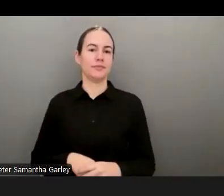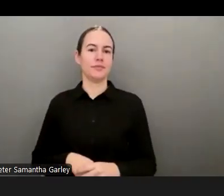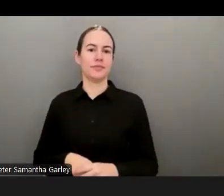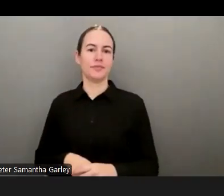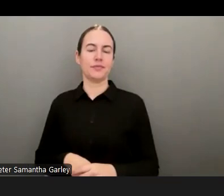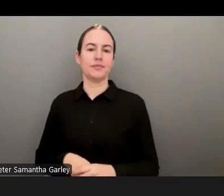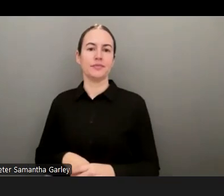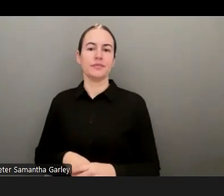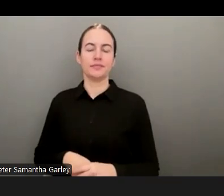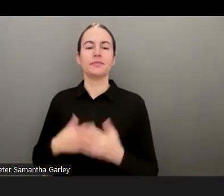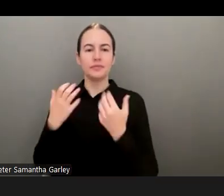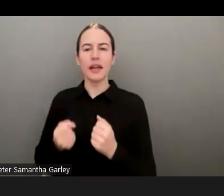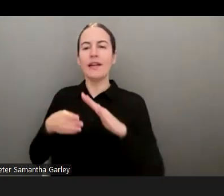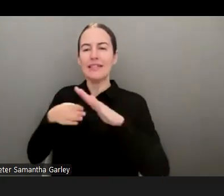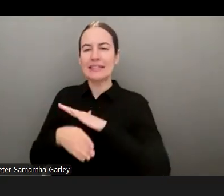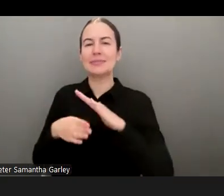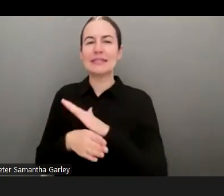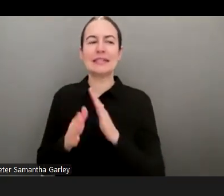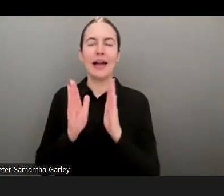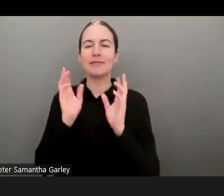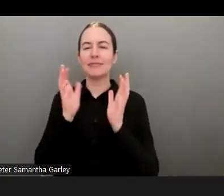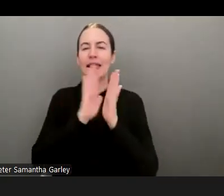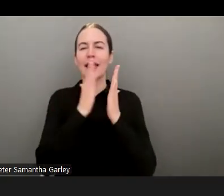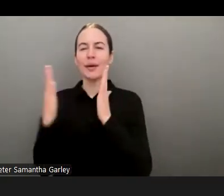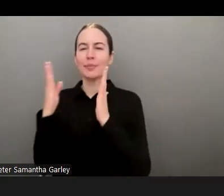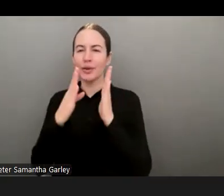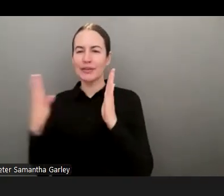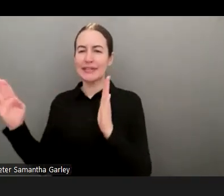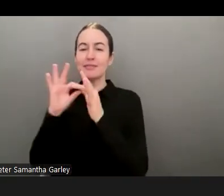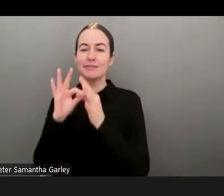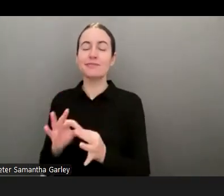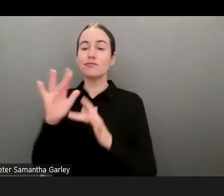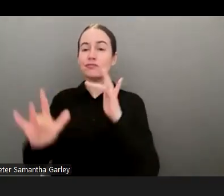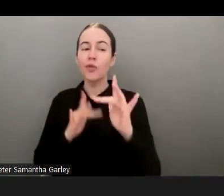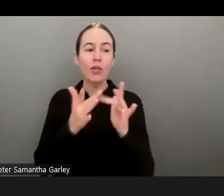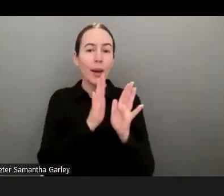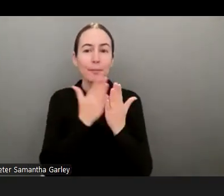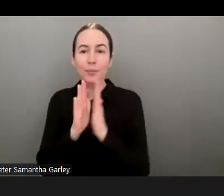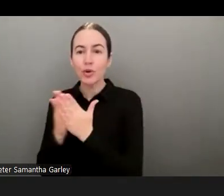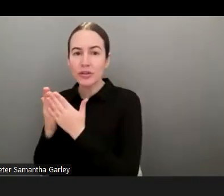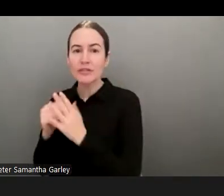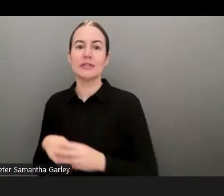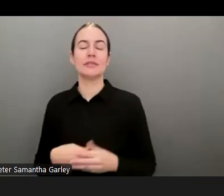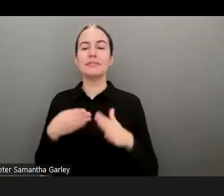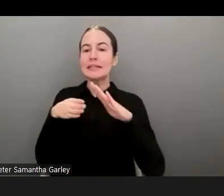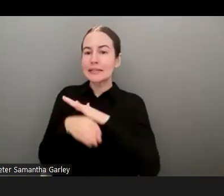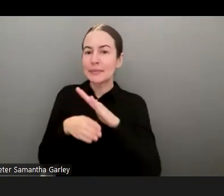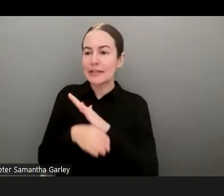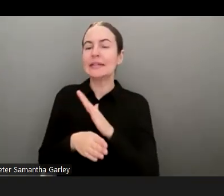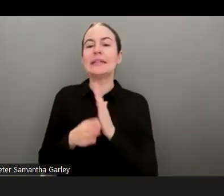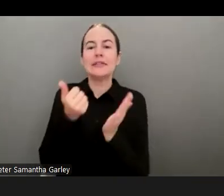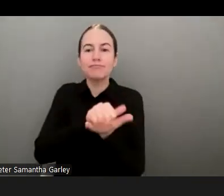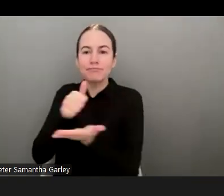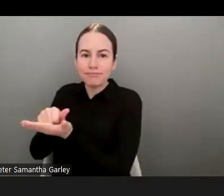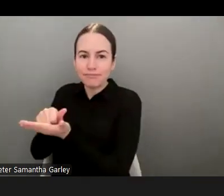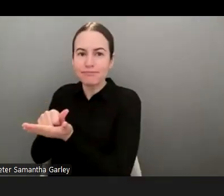which offers quite good information about ebooks and document and accessibility and documents. And I think and they have